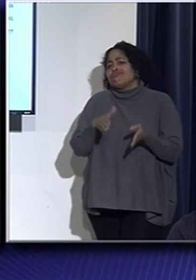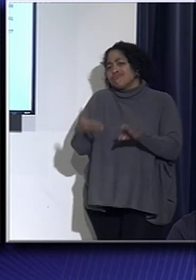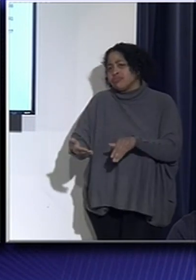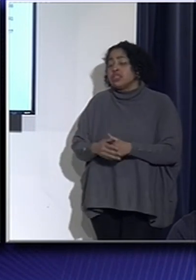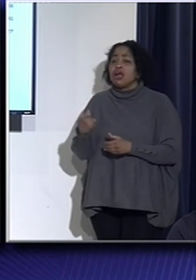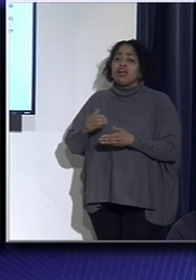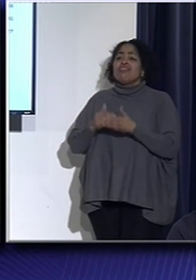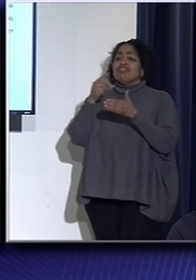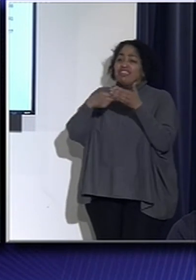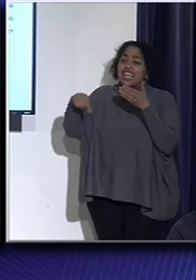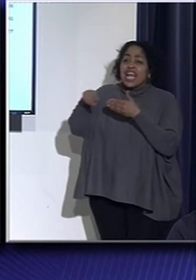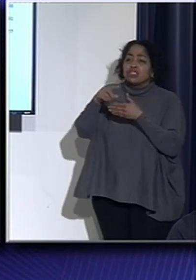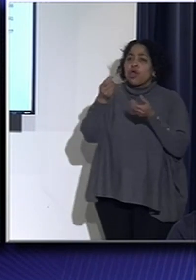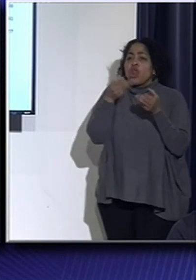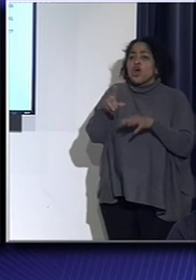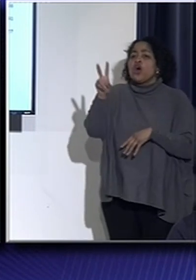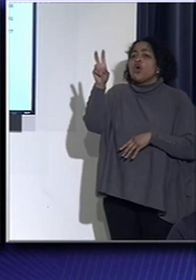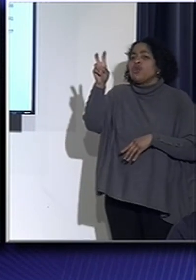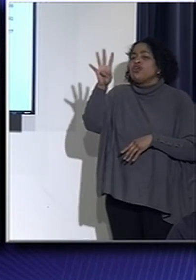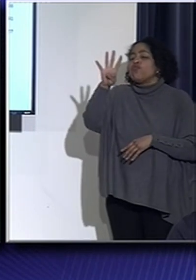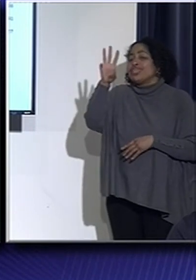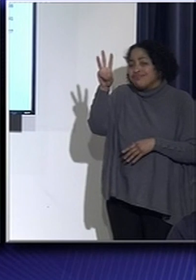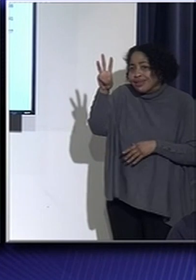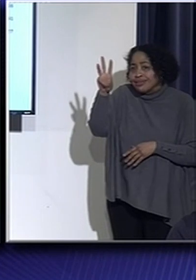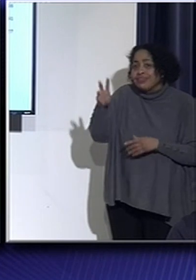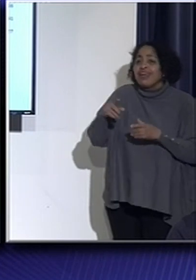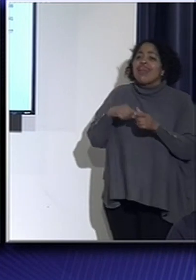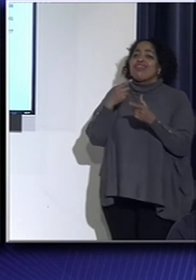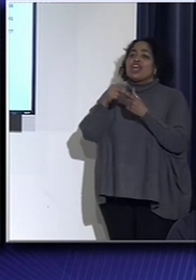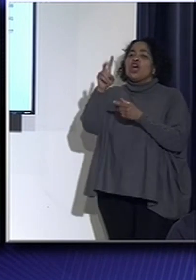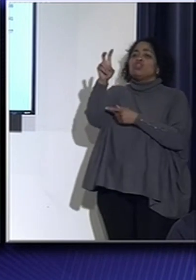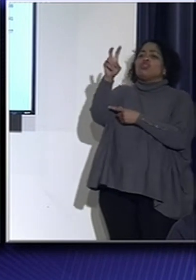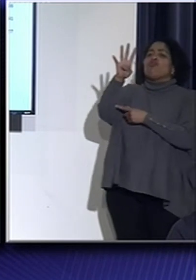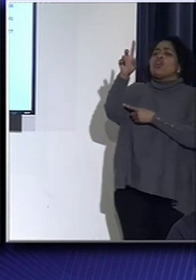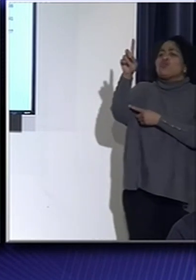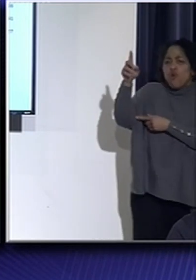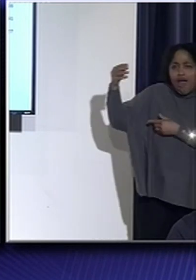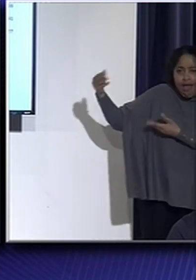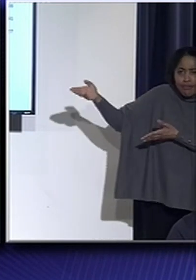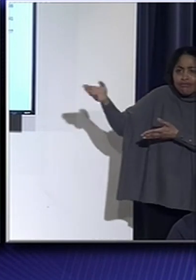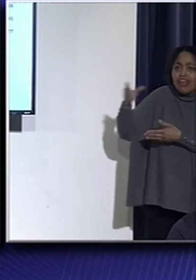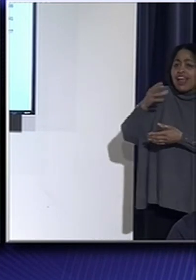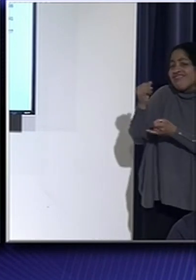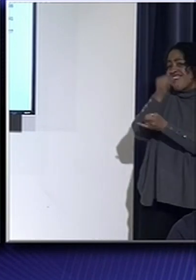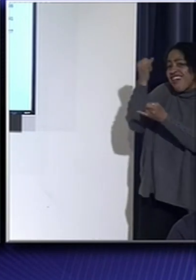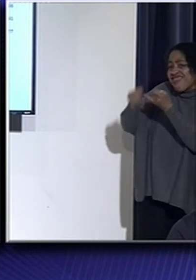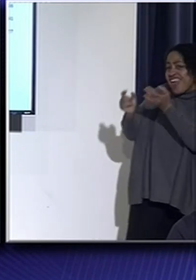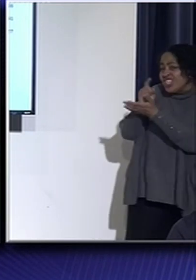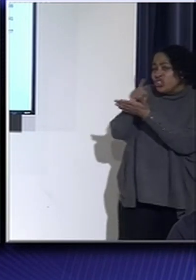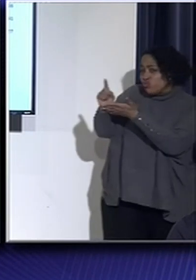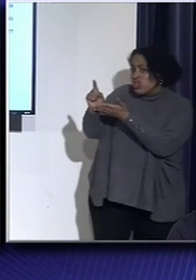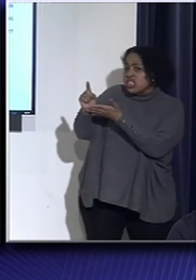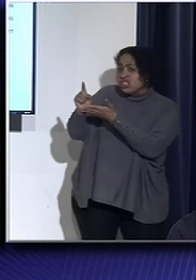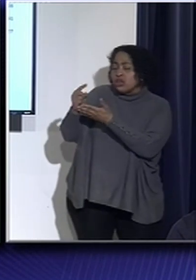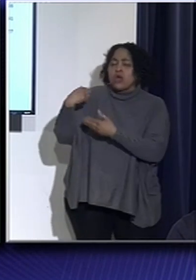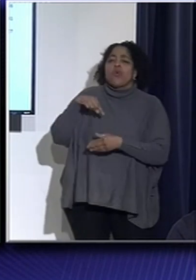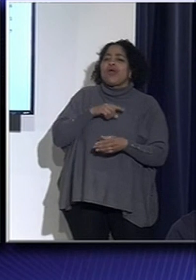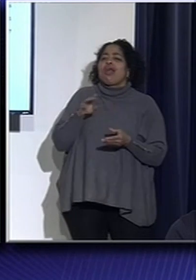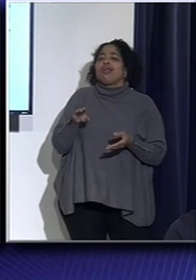next week, we lost 246, then 241. In the last week,